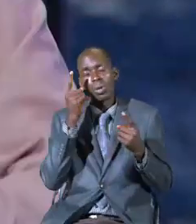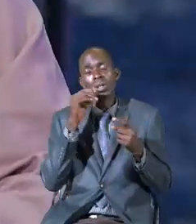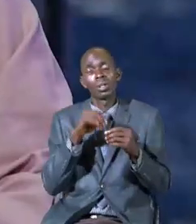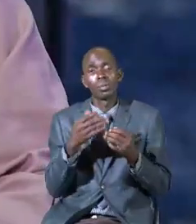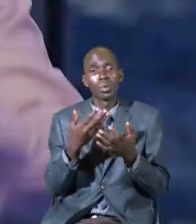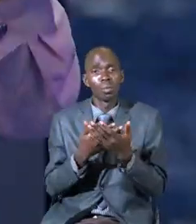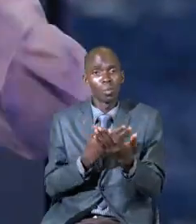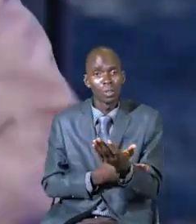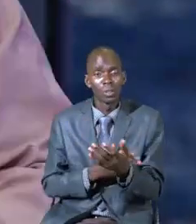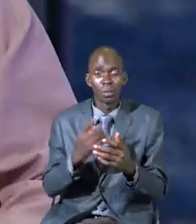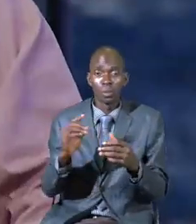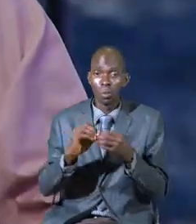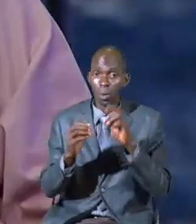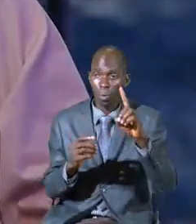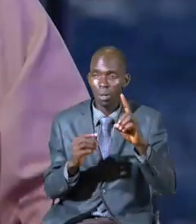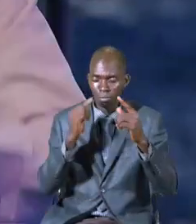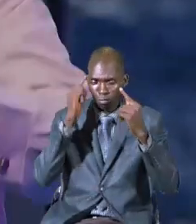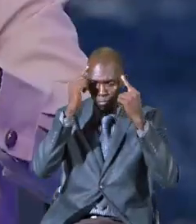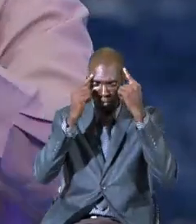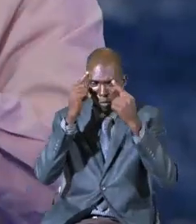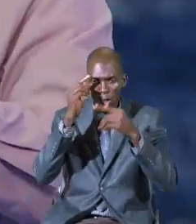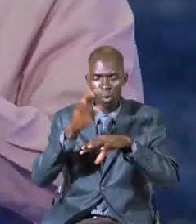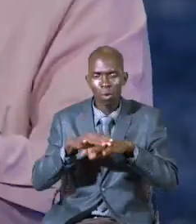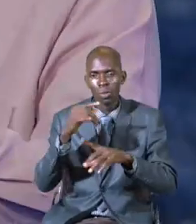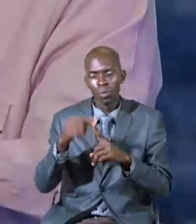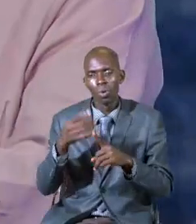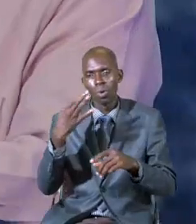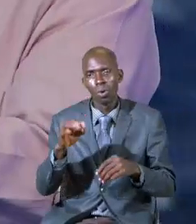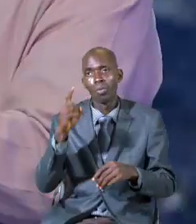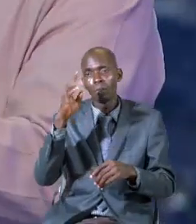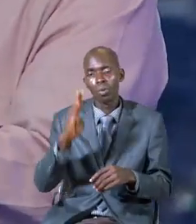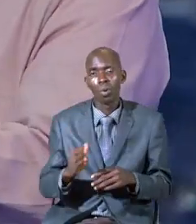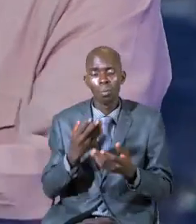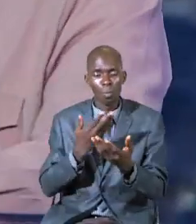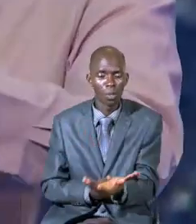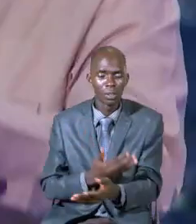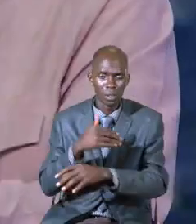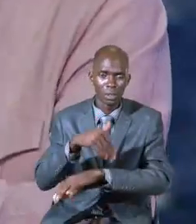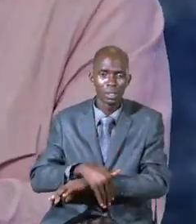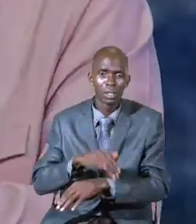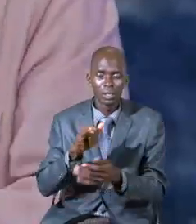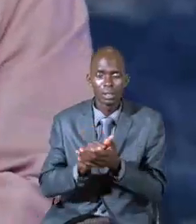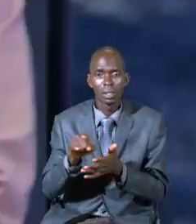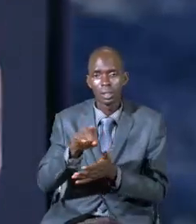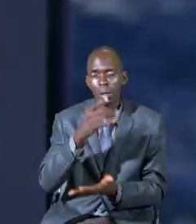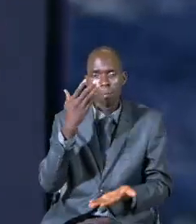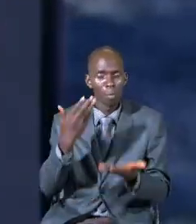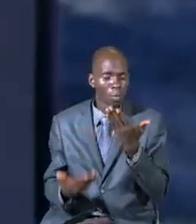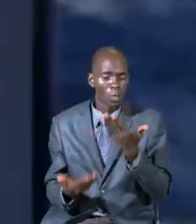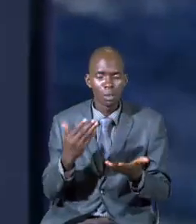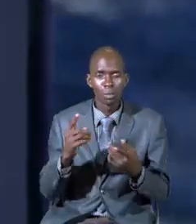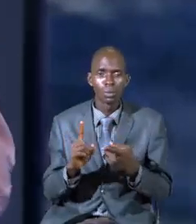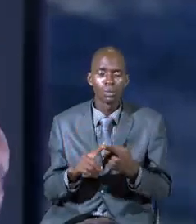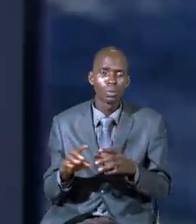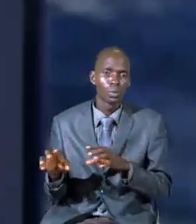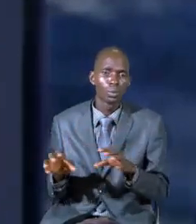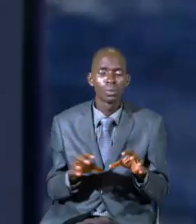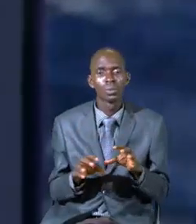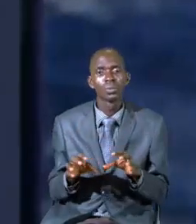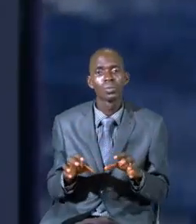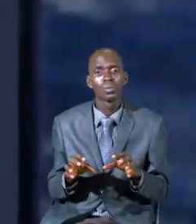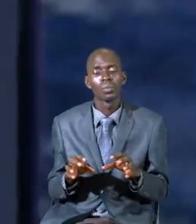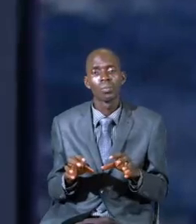meditate therein in the word of God day and night, that thou mayest observe to do according to all that